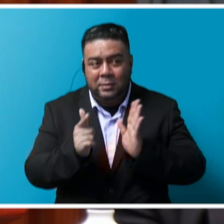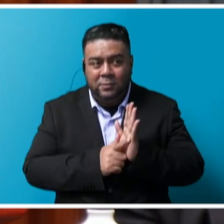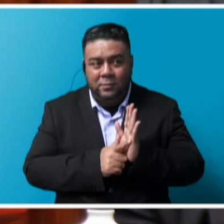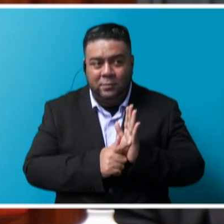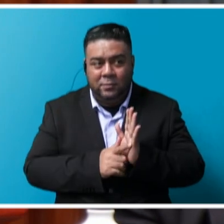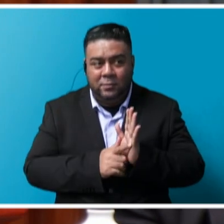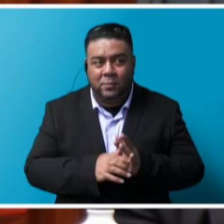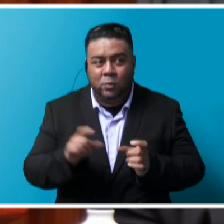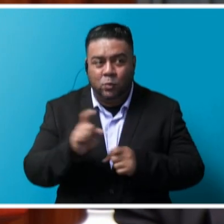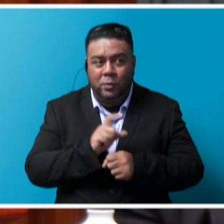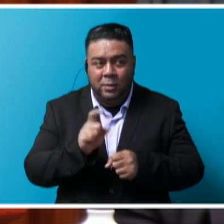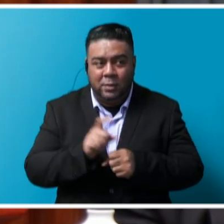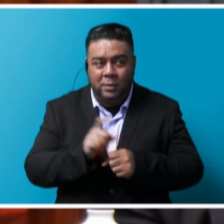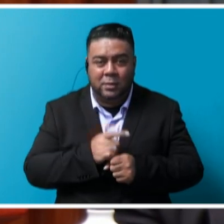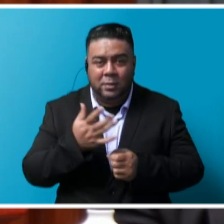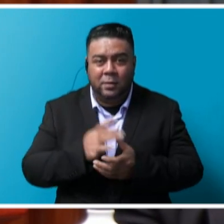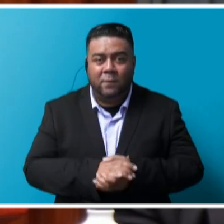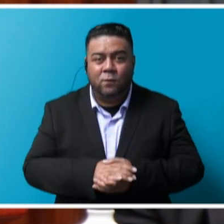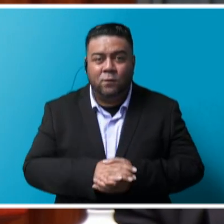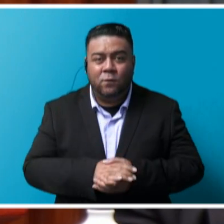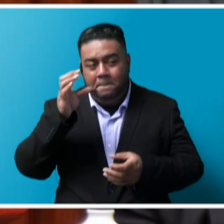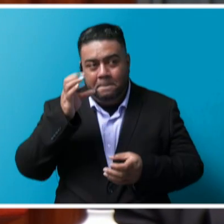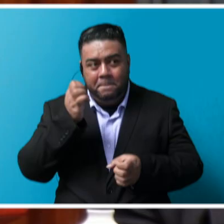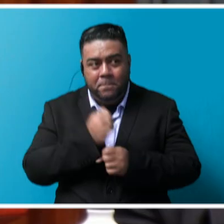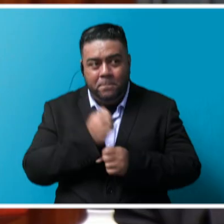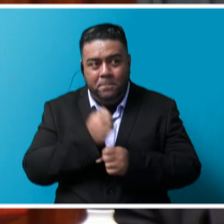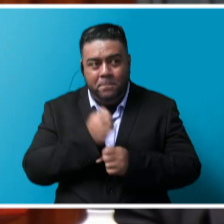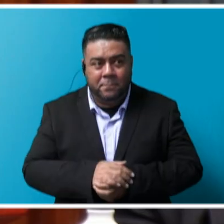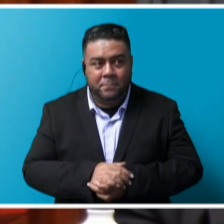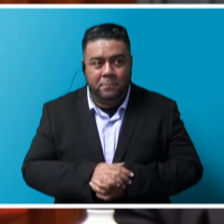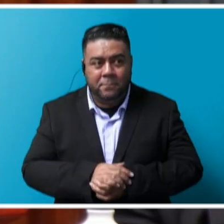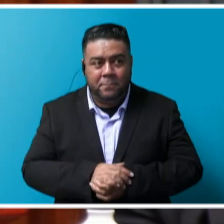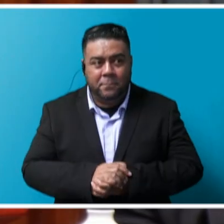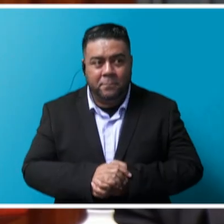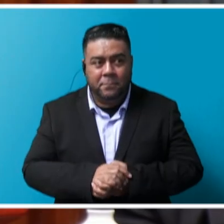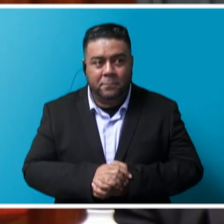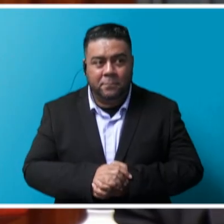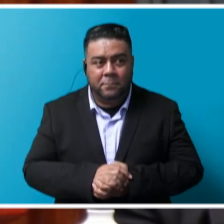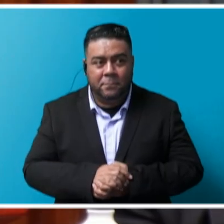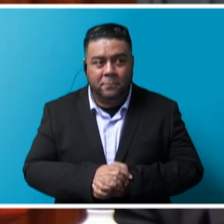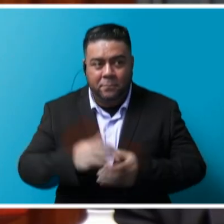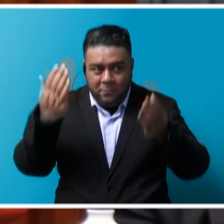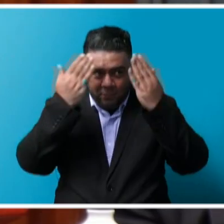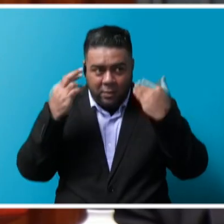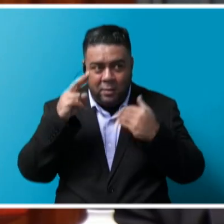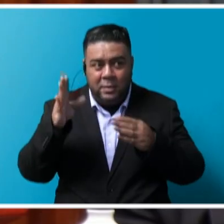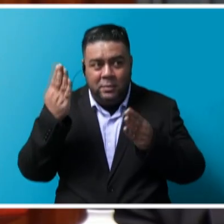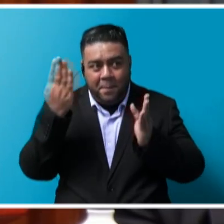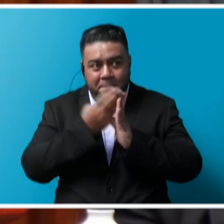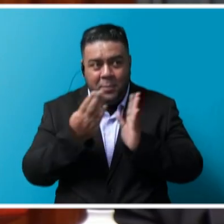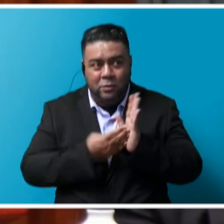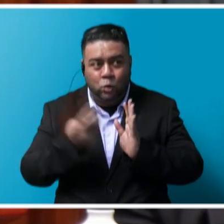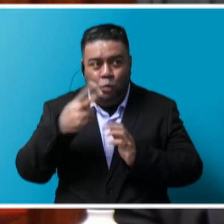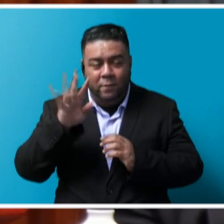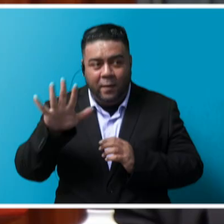conditions for private sector investment, employment, and balanced regional development. Speaker, Sir, this budget provides $29.5